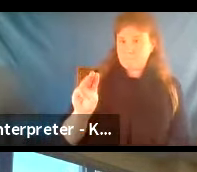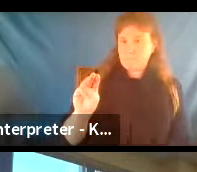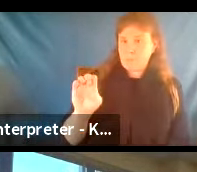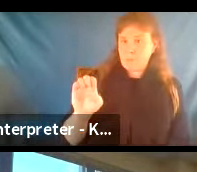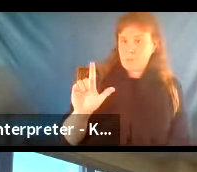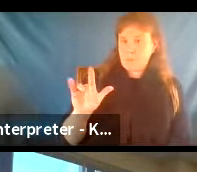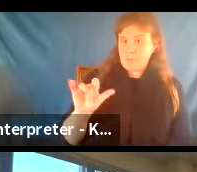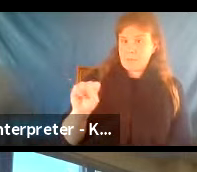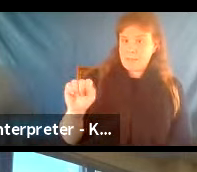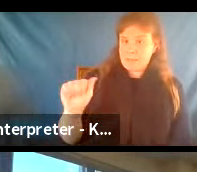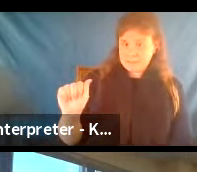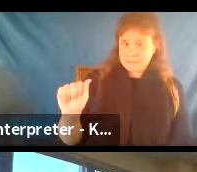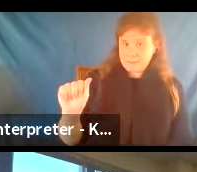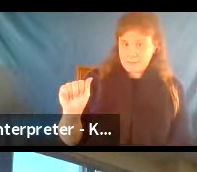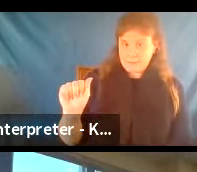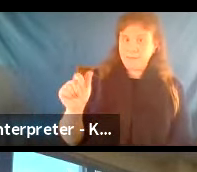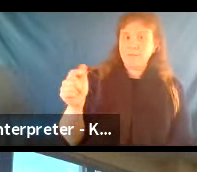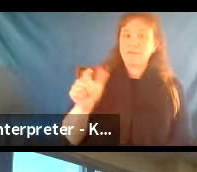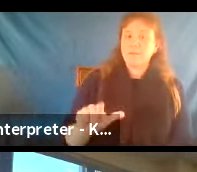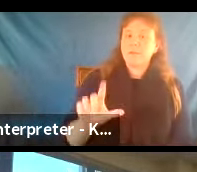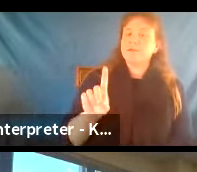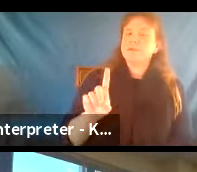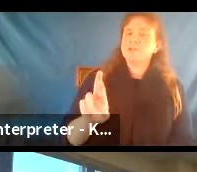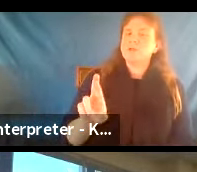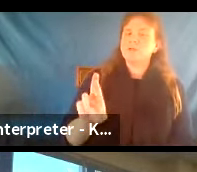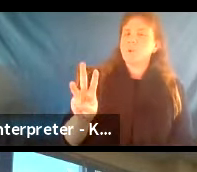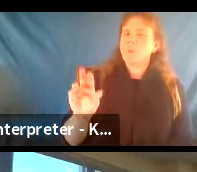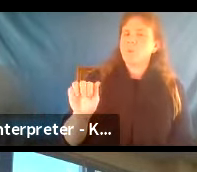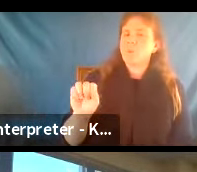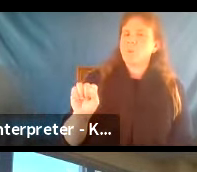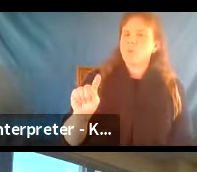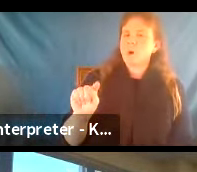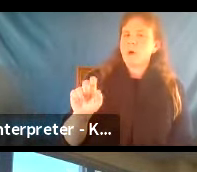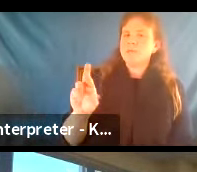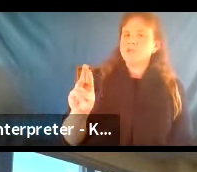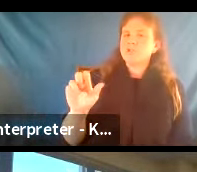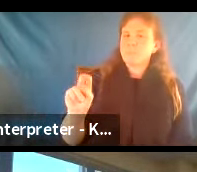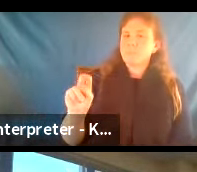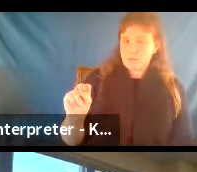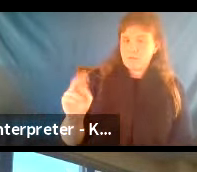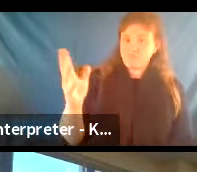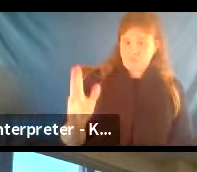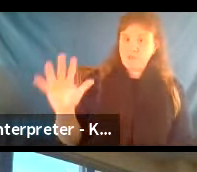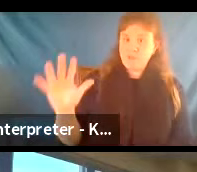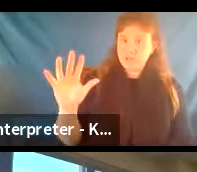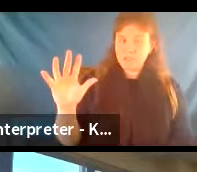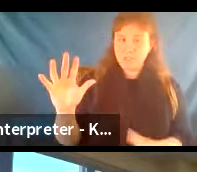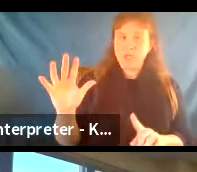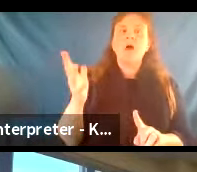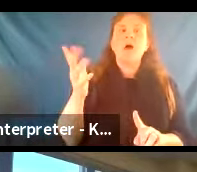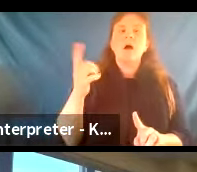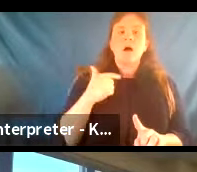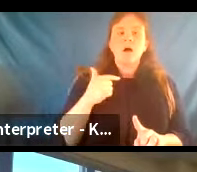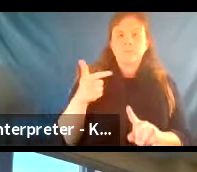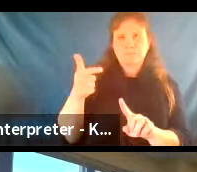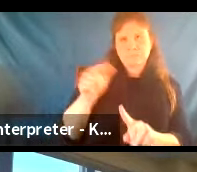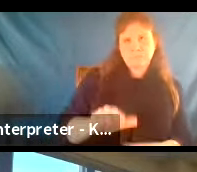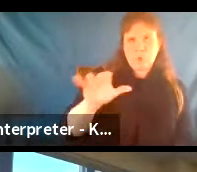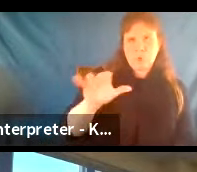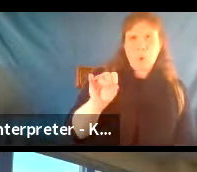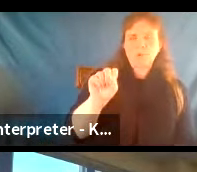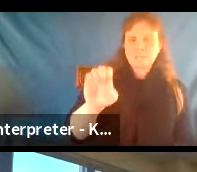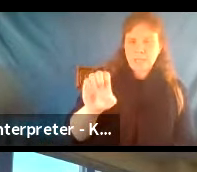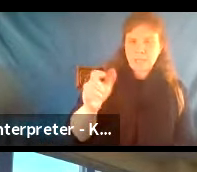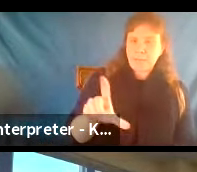Melissa Stafford Jones, and then we'll go to Dr. Wasserman. And then I just want to give you the heads up who I have in line: Jose,